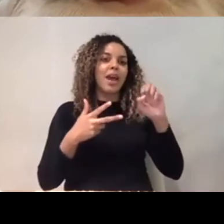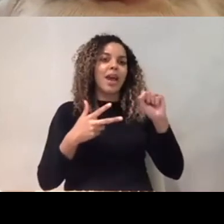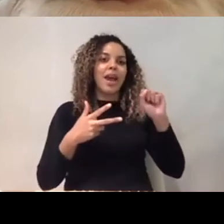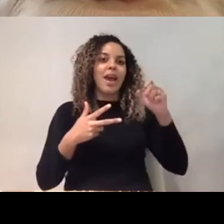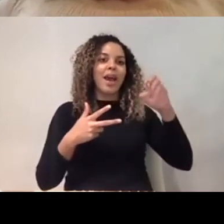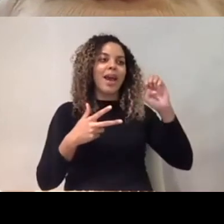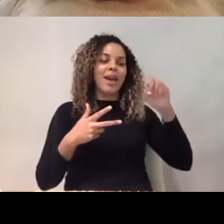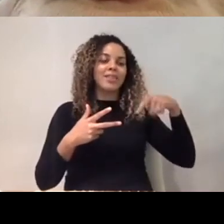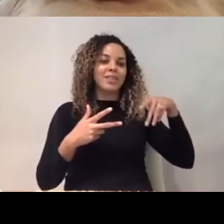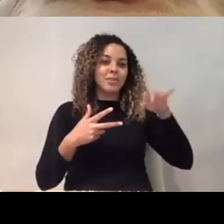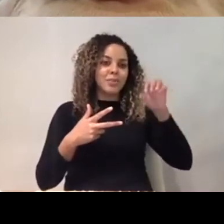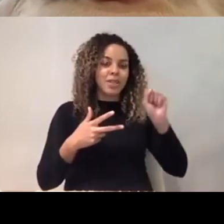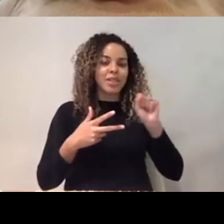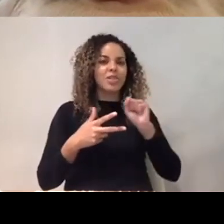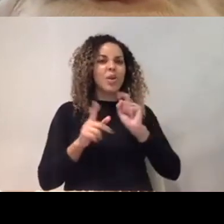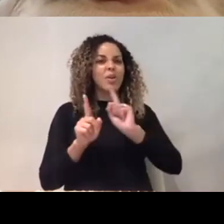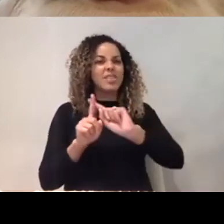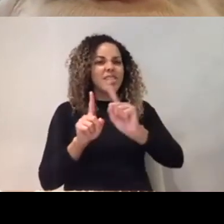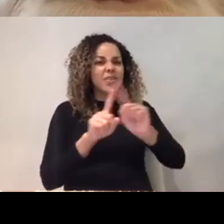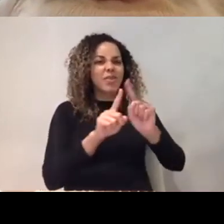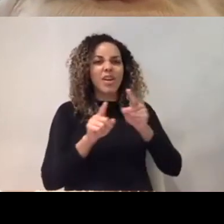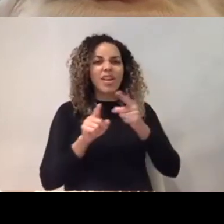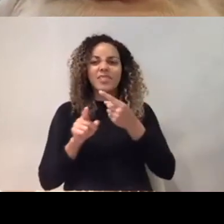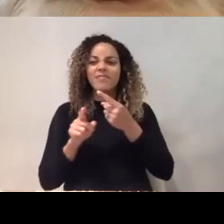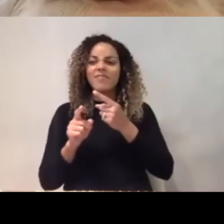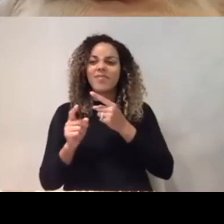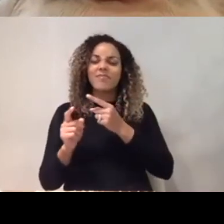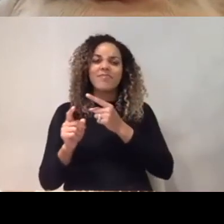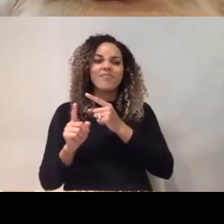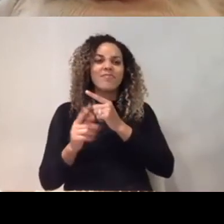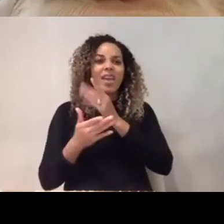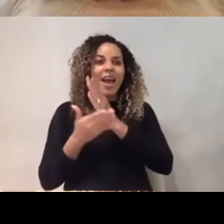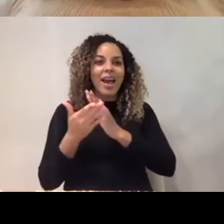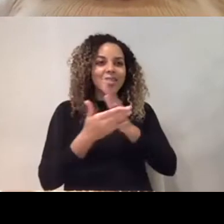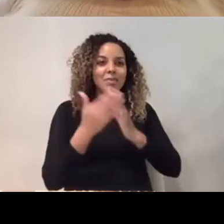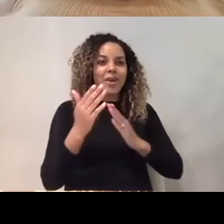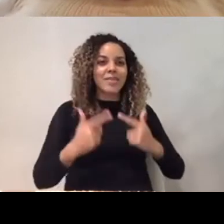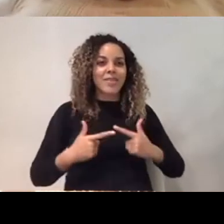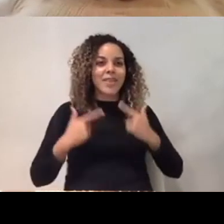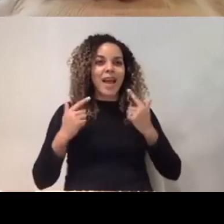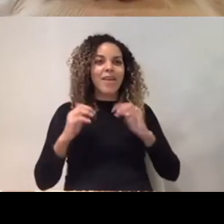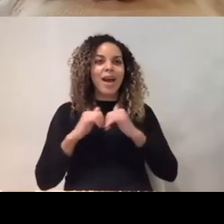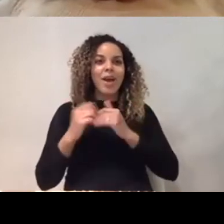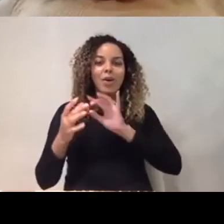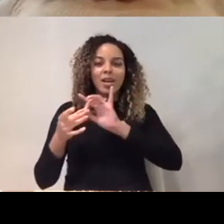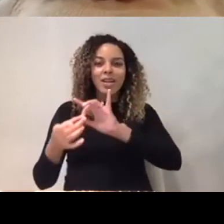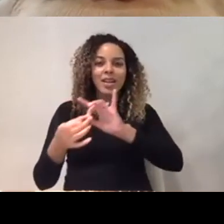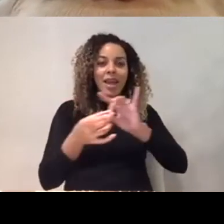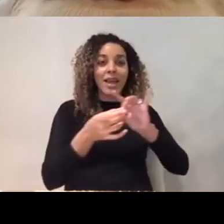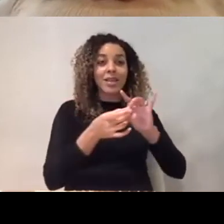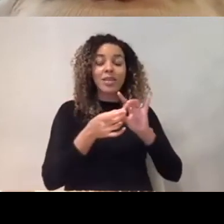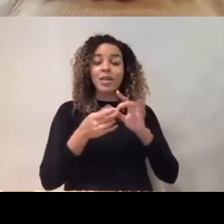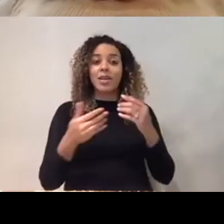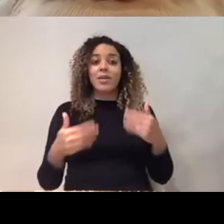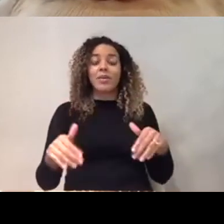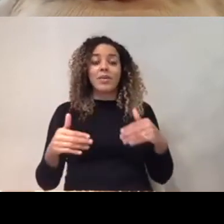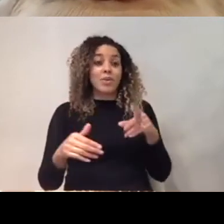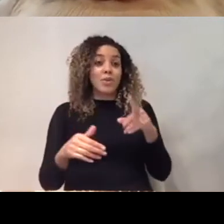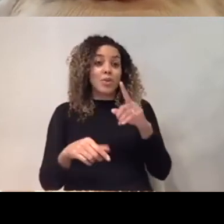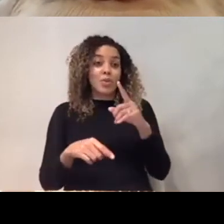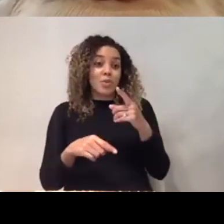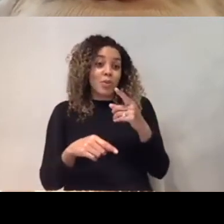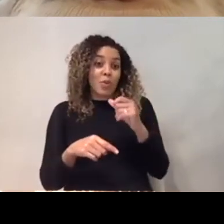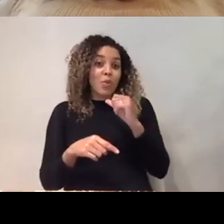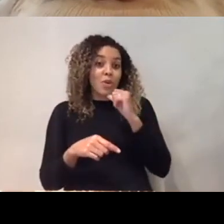walks of life. And so being able to connect, and you wouldn't believe how many people on the outside seem fine, but